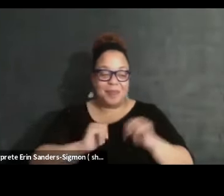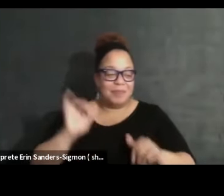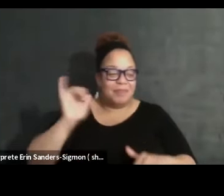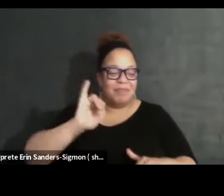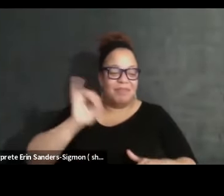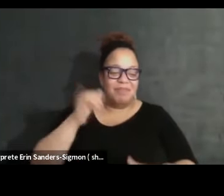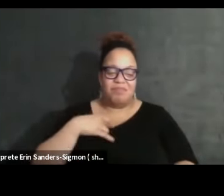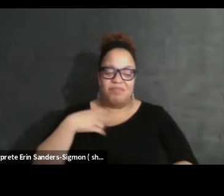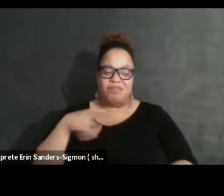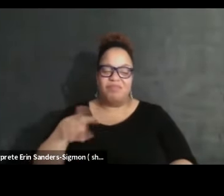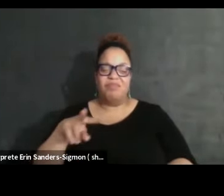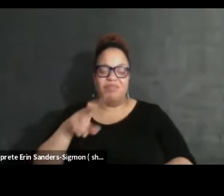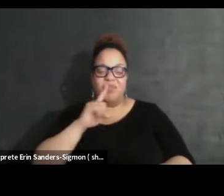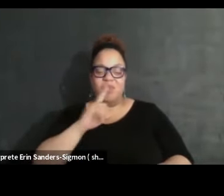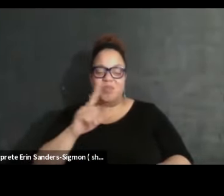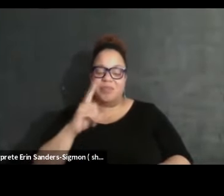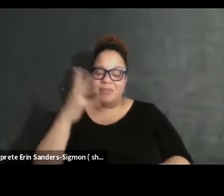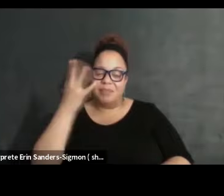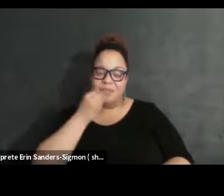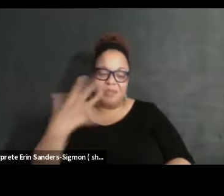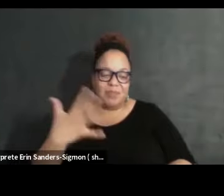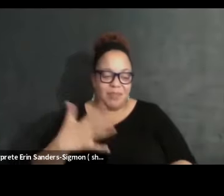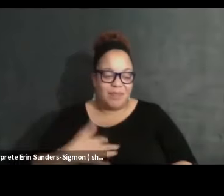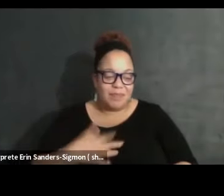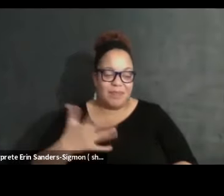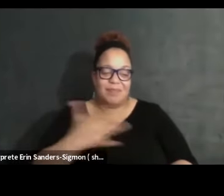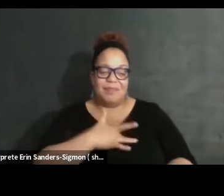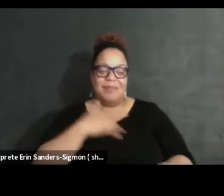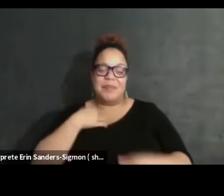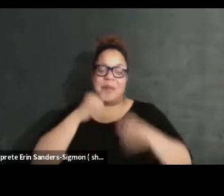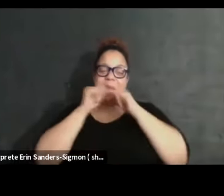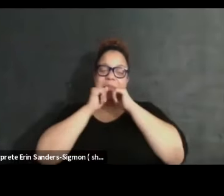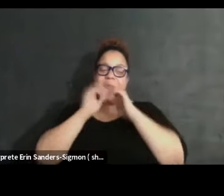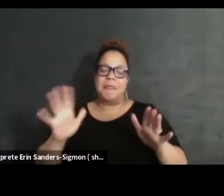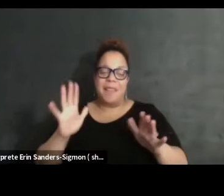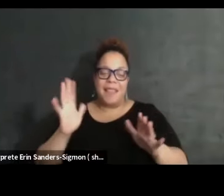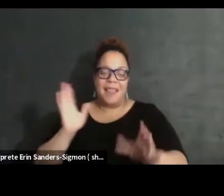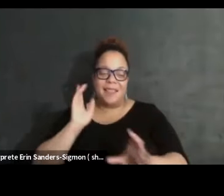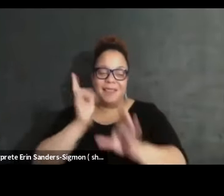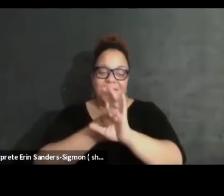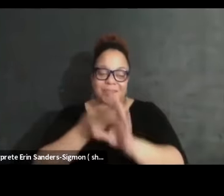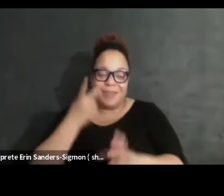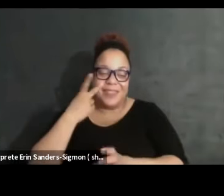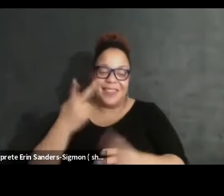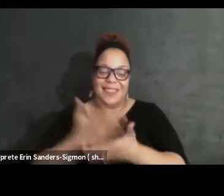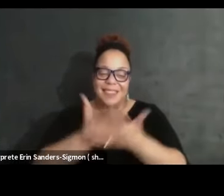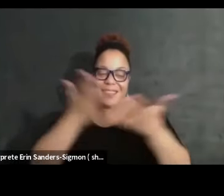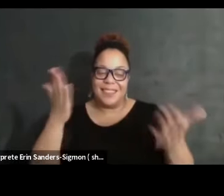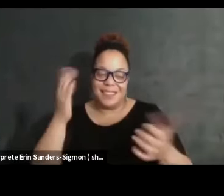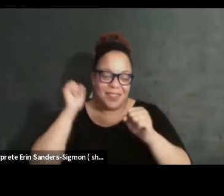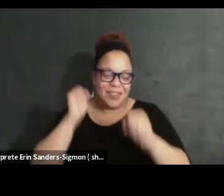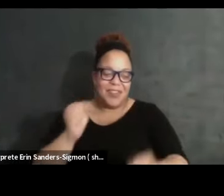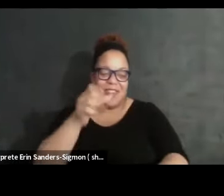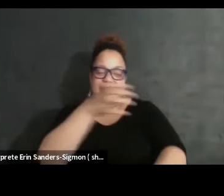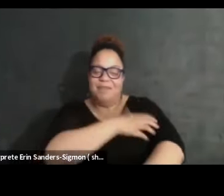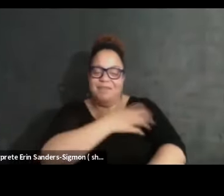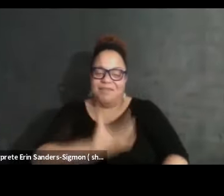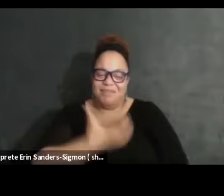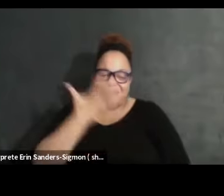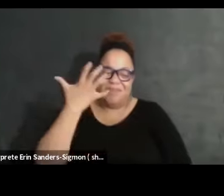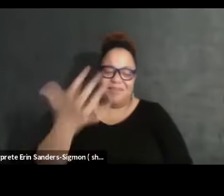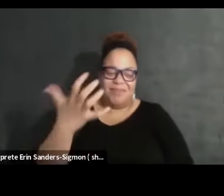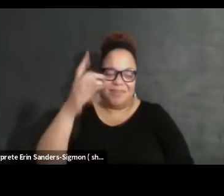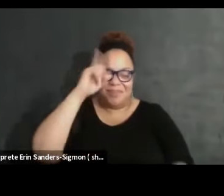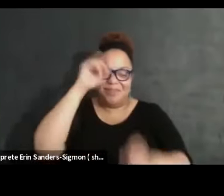feel so blessed to be able to witness the power and the dreams of this generation. I feel really,